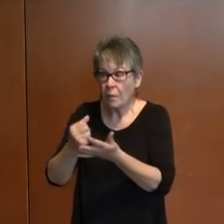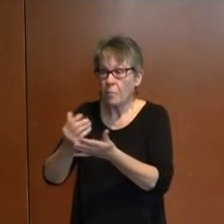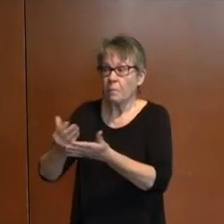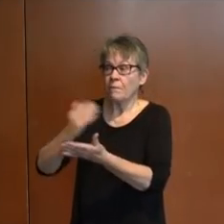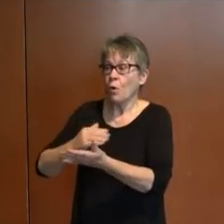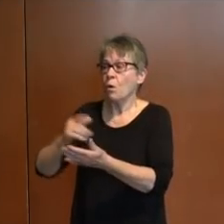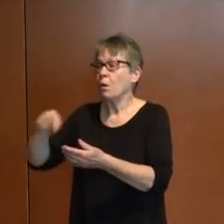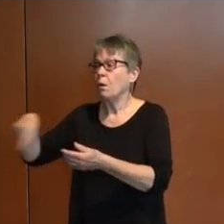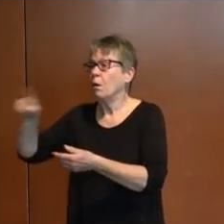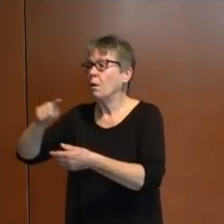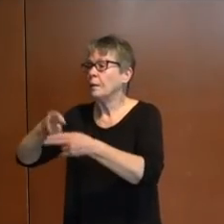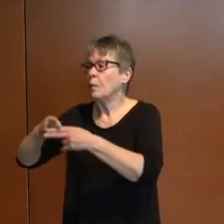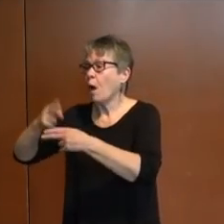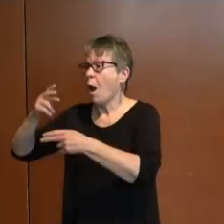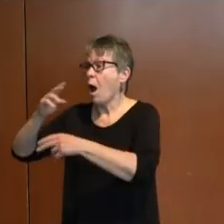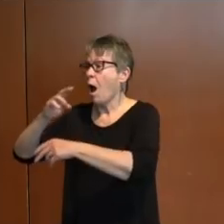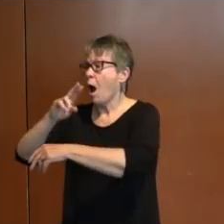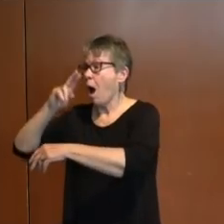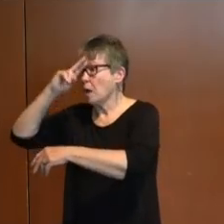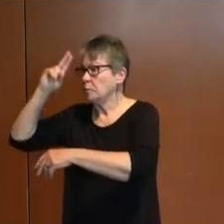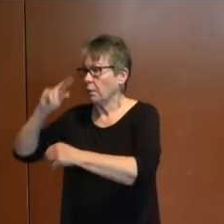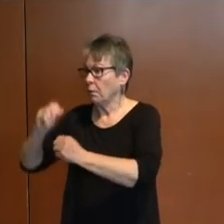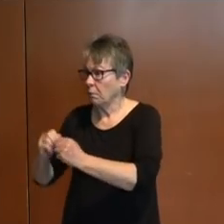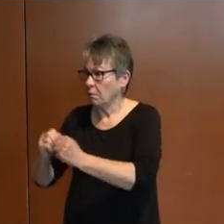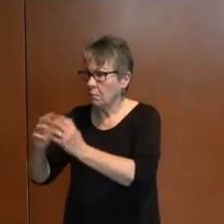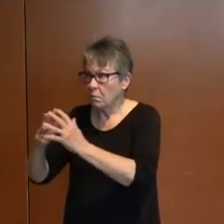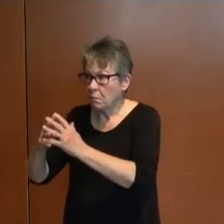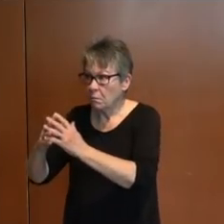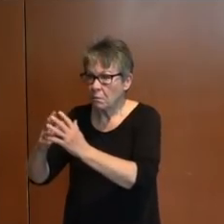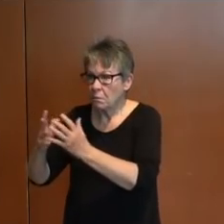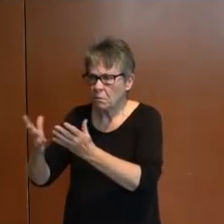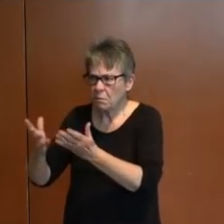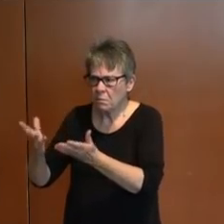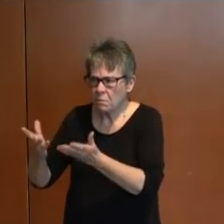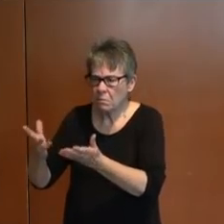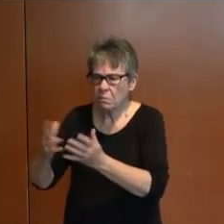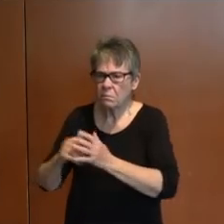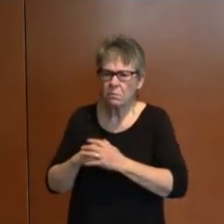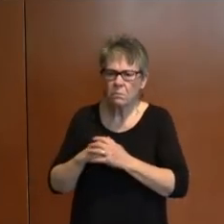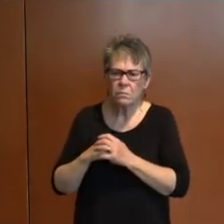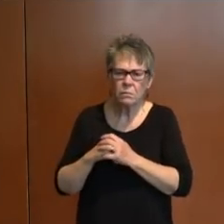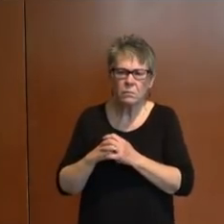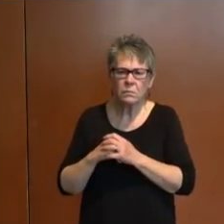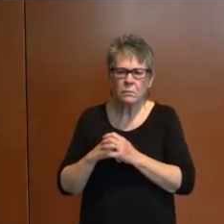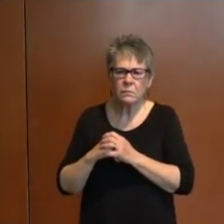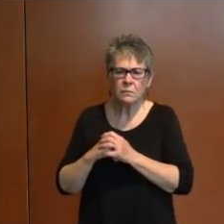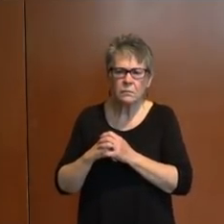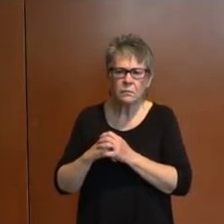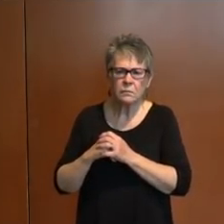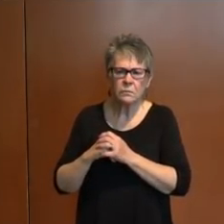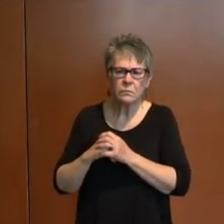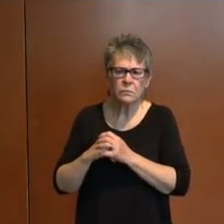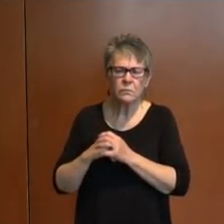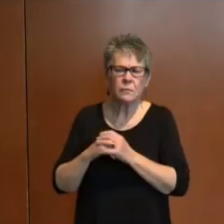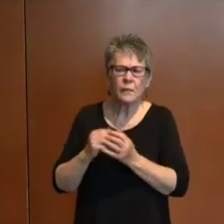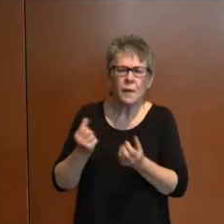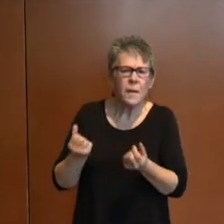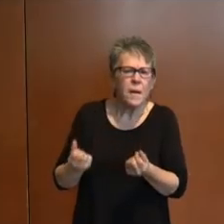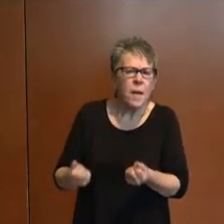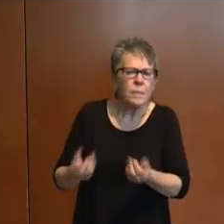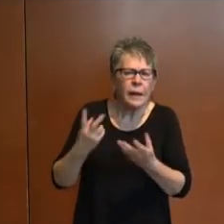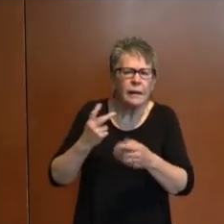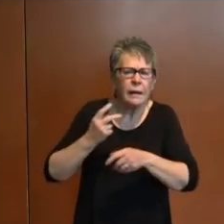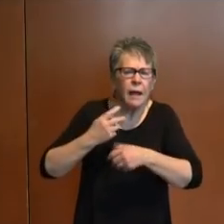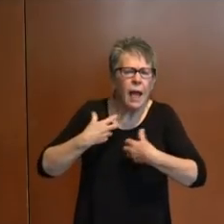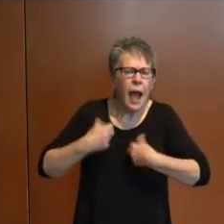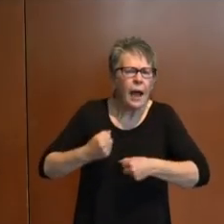clarify, did you say how many healthcare workers have tested positive? Is that it for now? Yes. Okay. I'm going to take